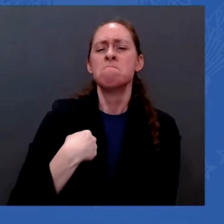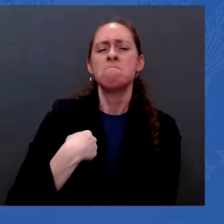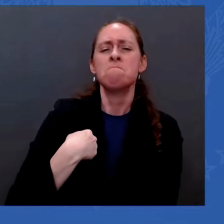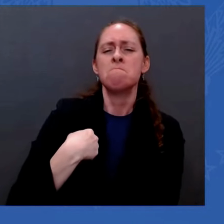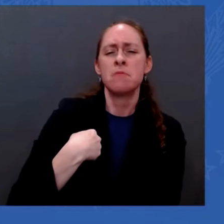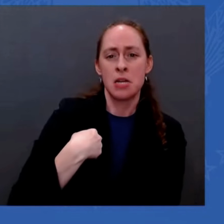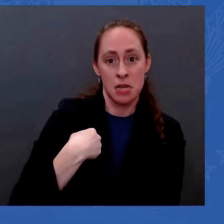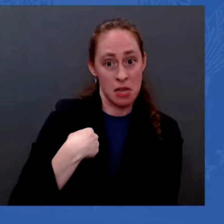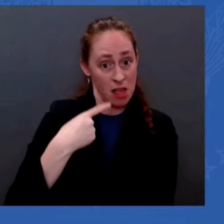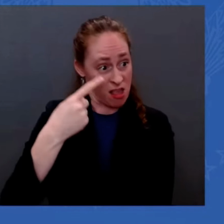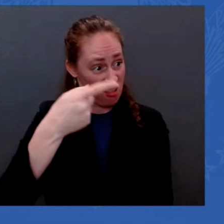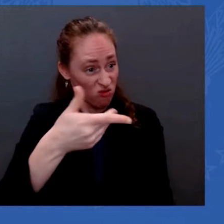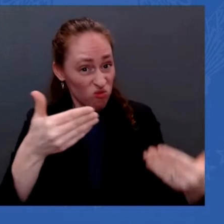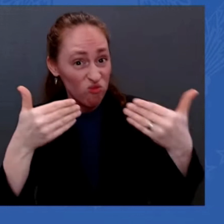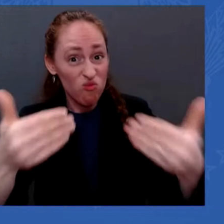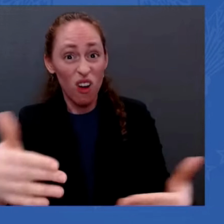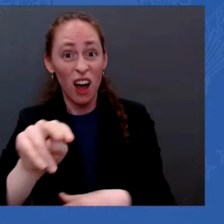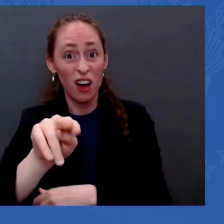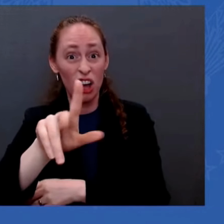he is